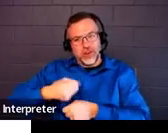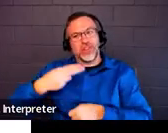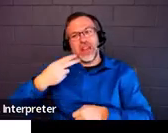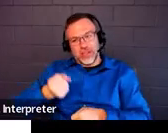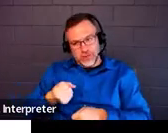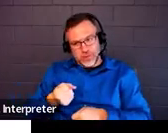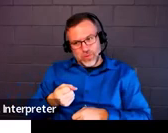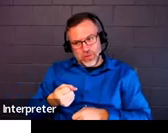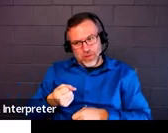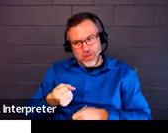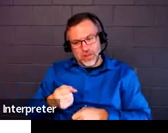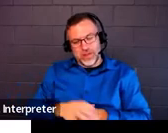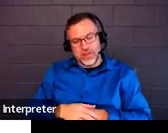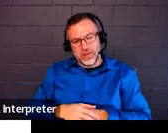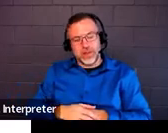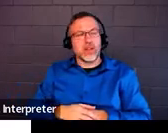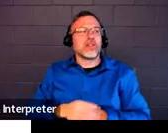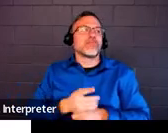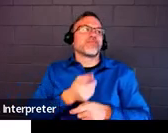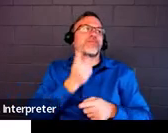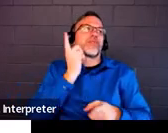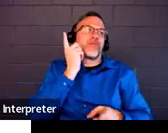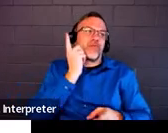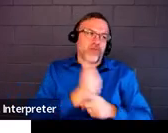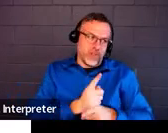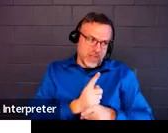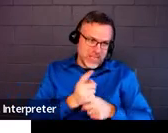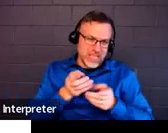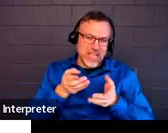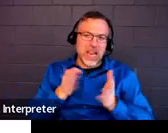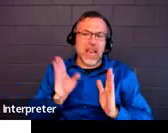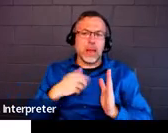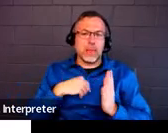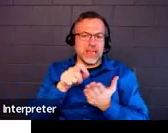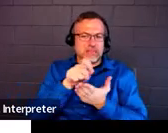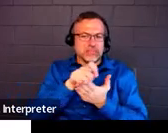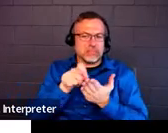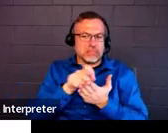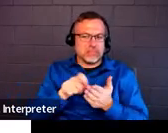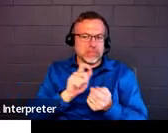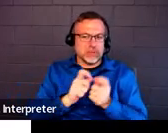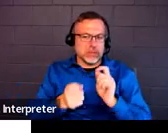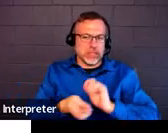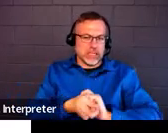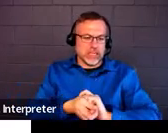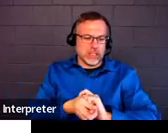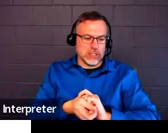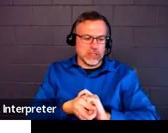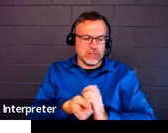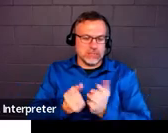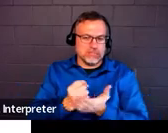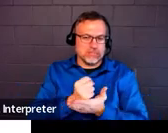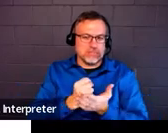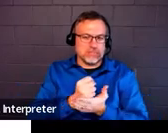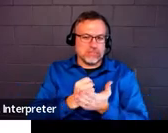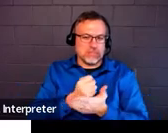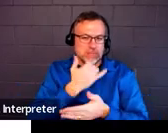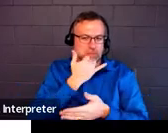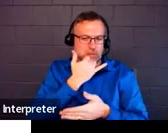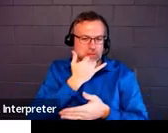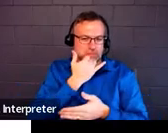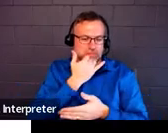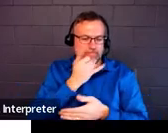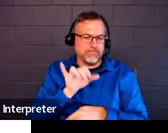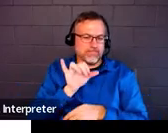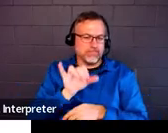math. Let me just make a note because, okay, thank you. I will make sure that that